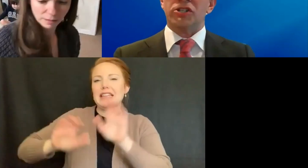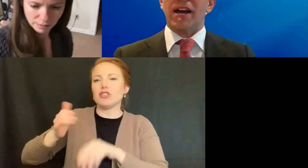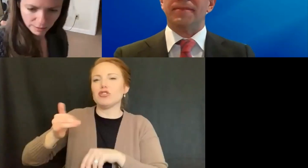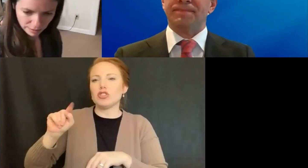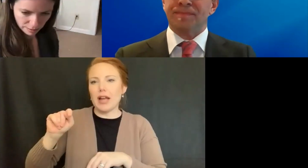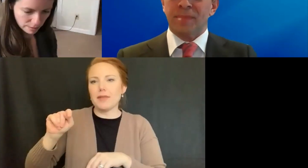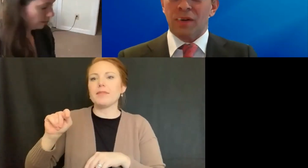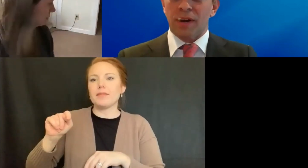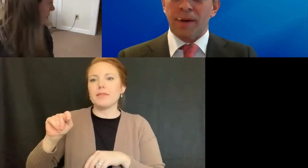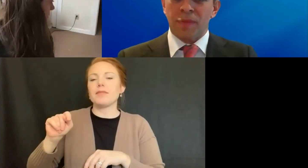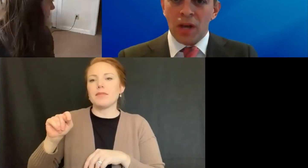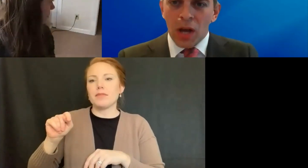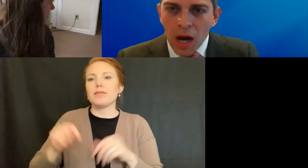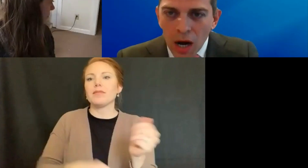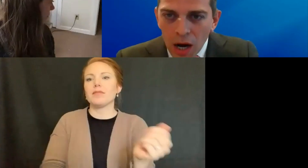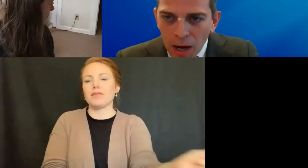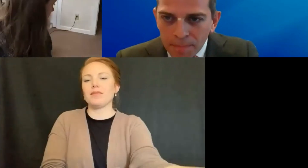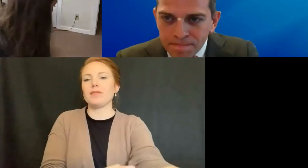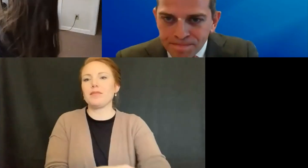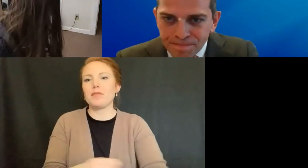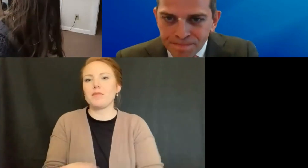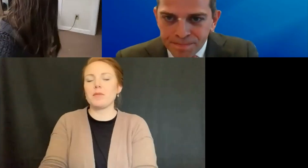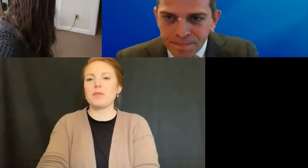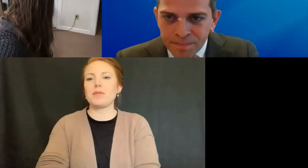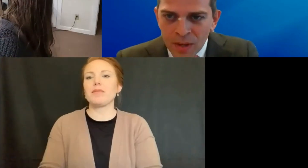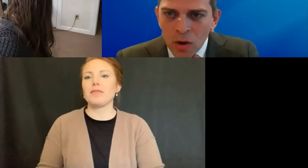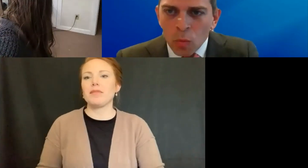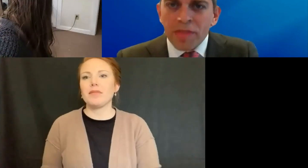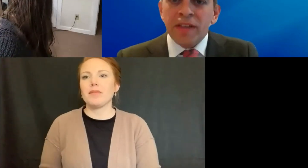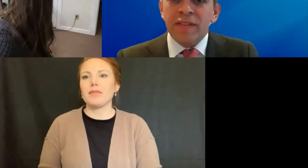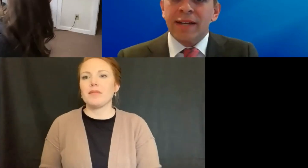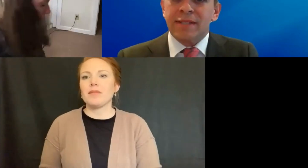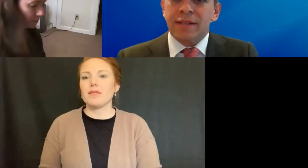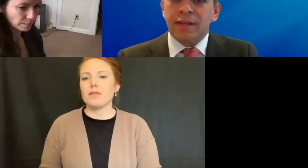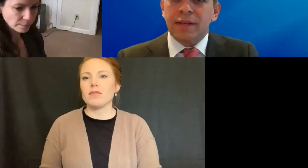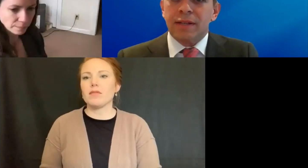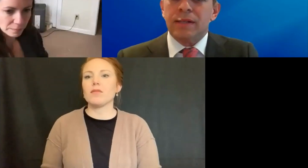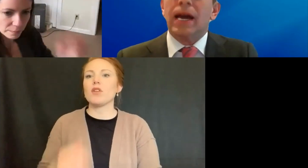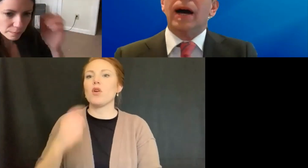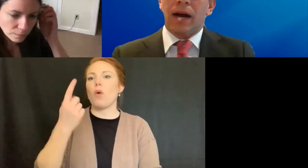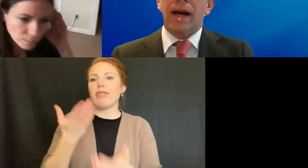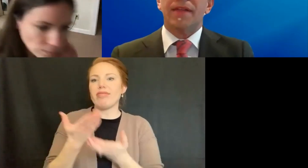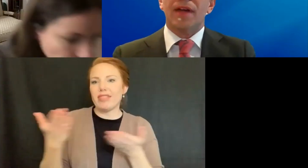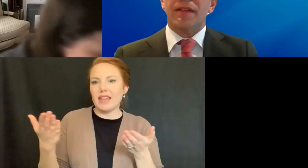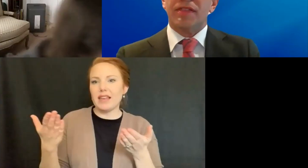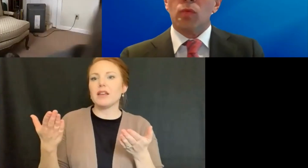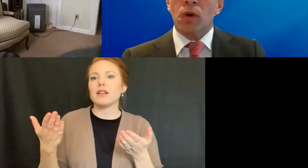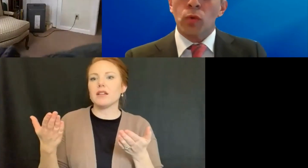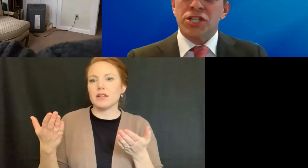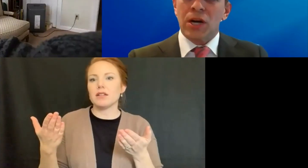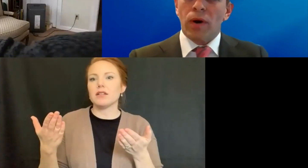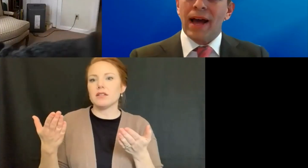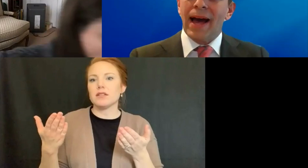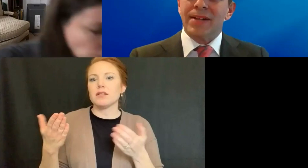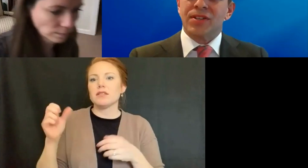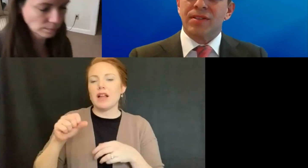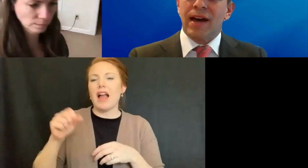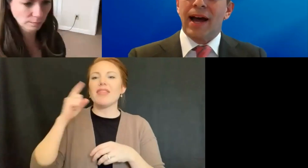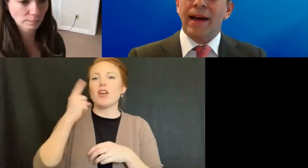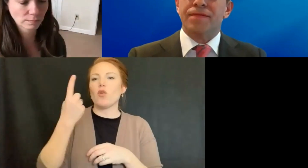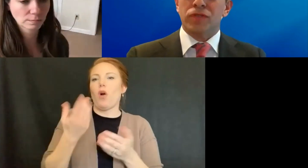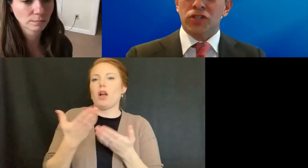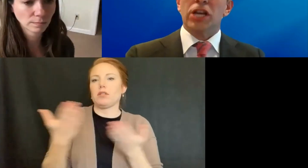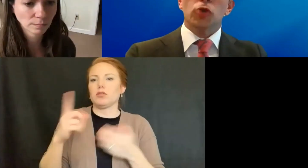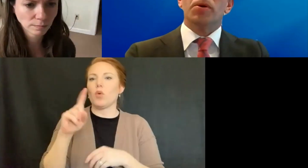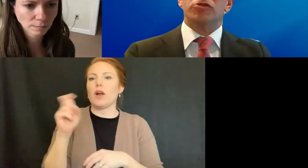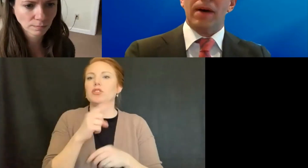our webinar chat. Okay. One thing that, yeah, I think one question I want to ask